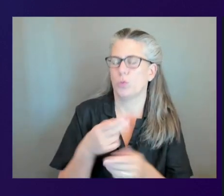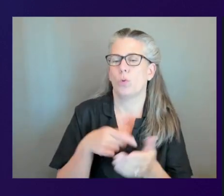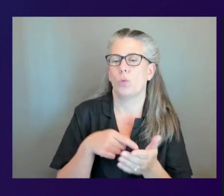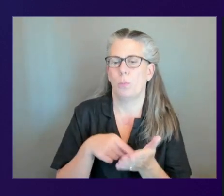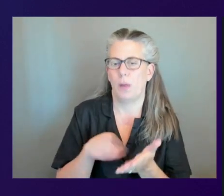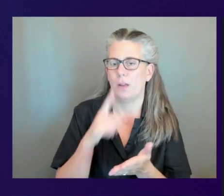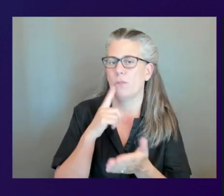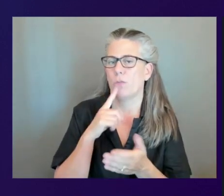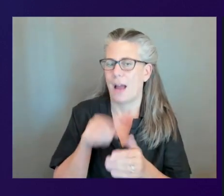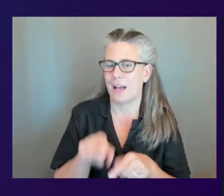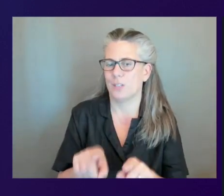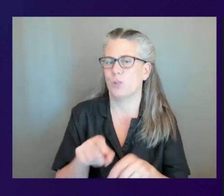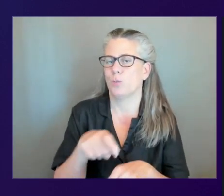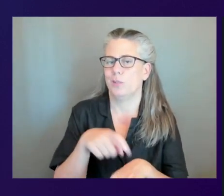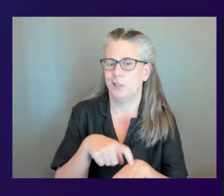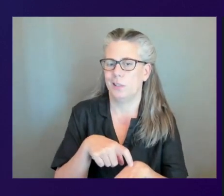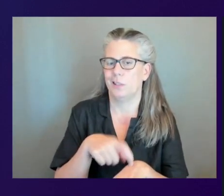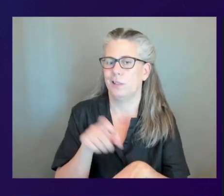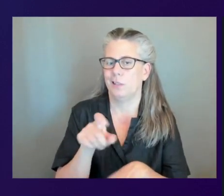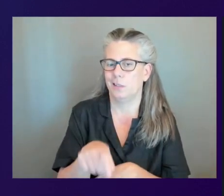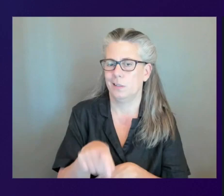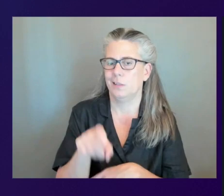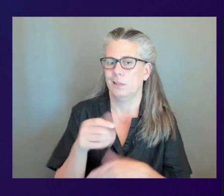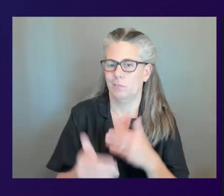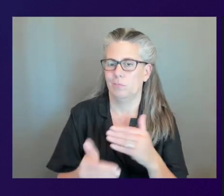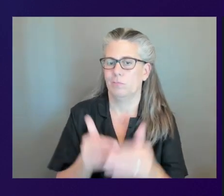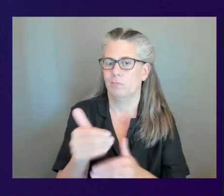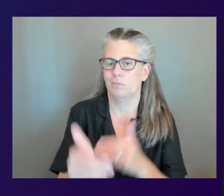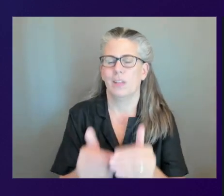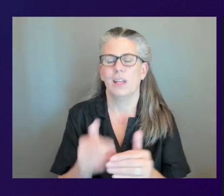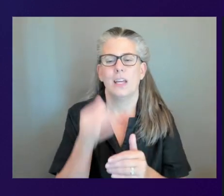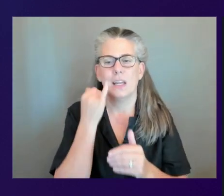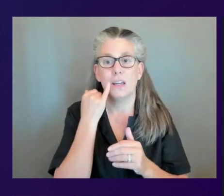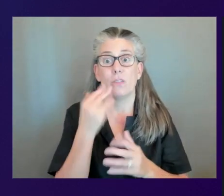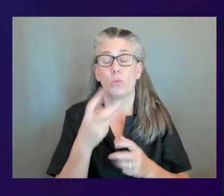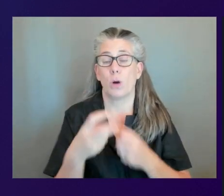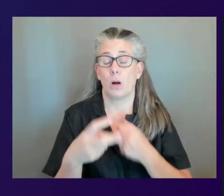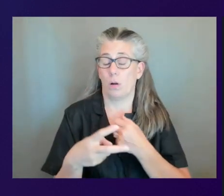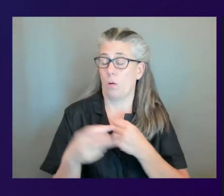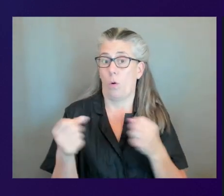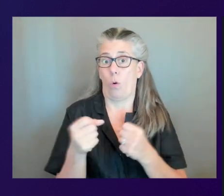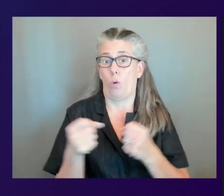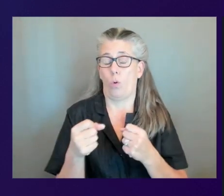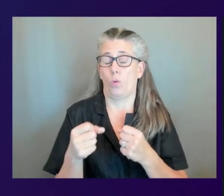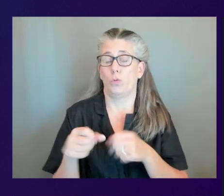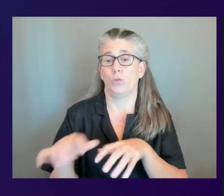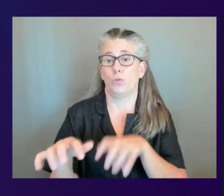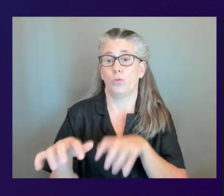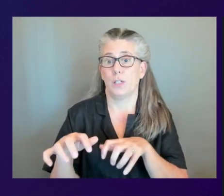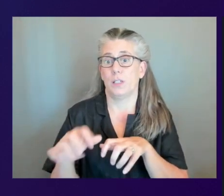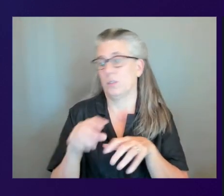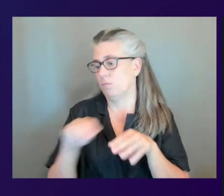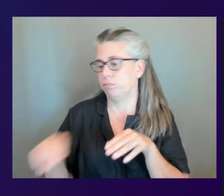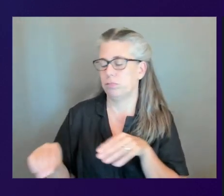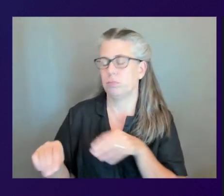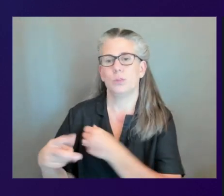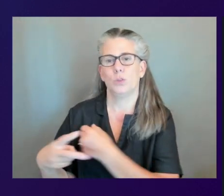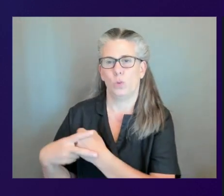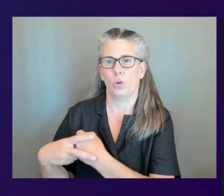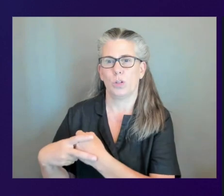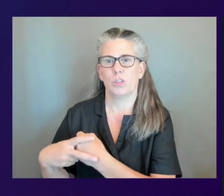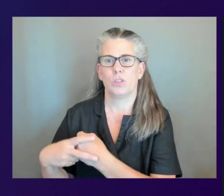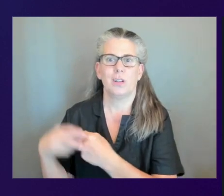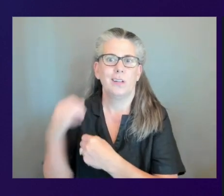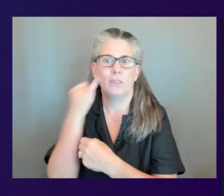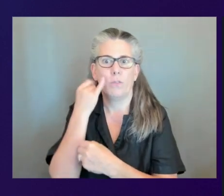of, putting something in cold deep freeze storage when someone leaves for paternity leave, possibly. There's